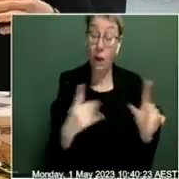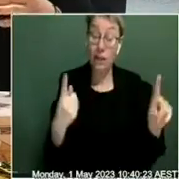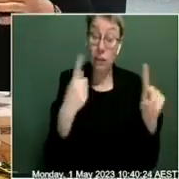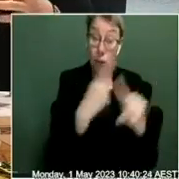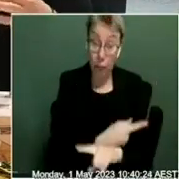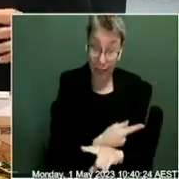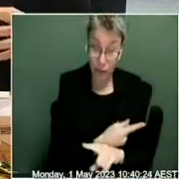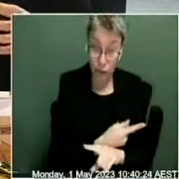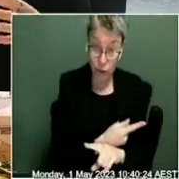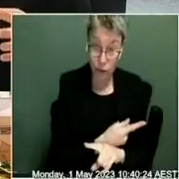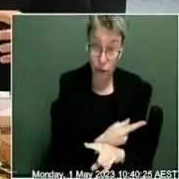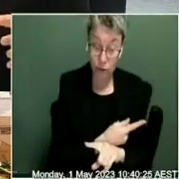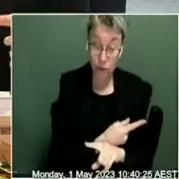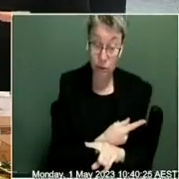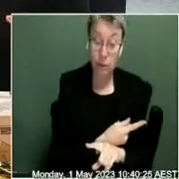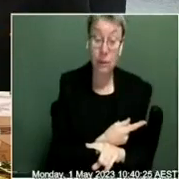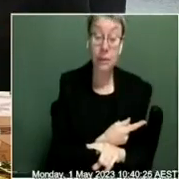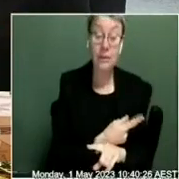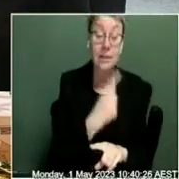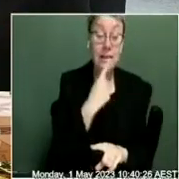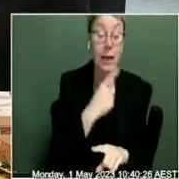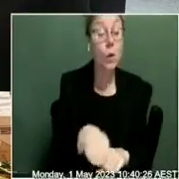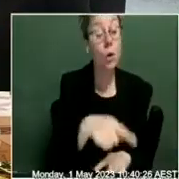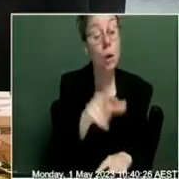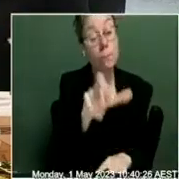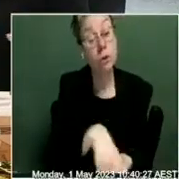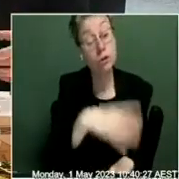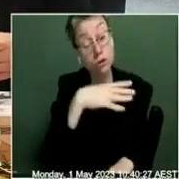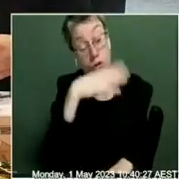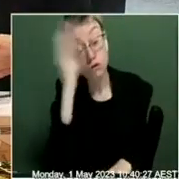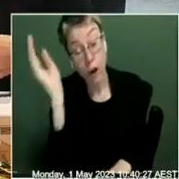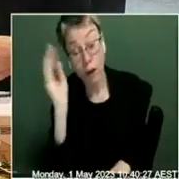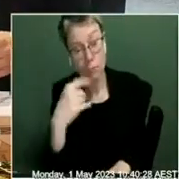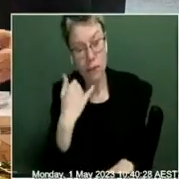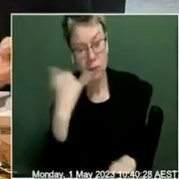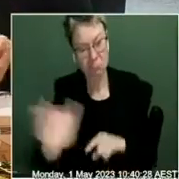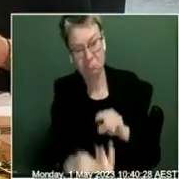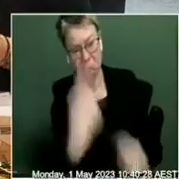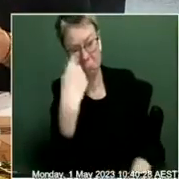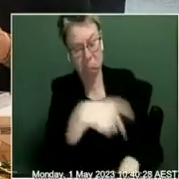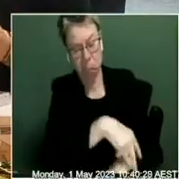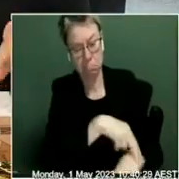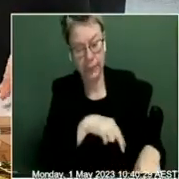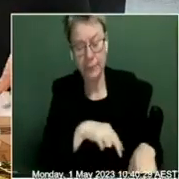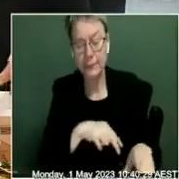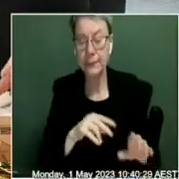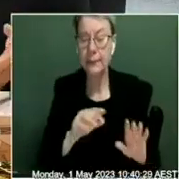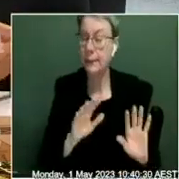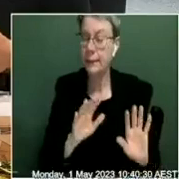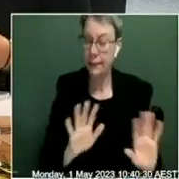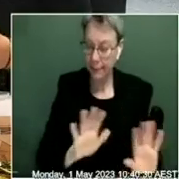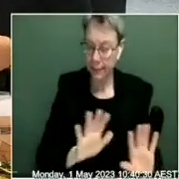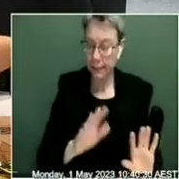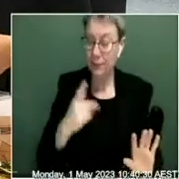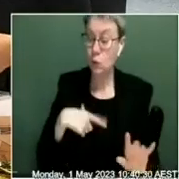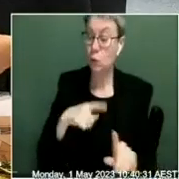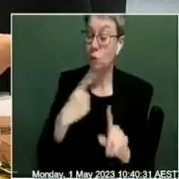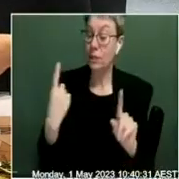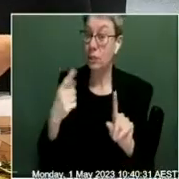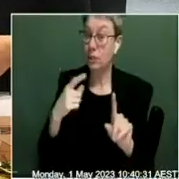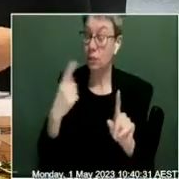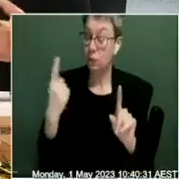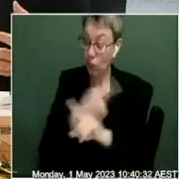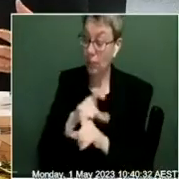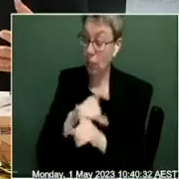There's definitely a key factor is the resourcing of a health-led model, but I do think there are other things about how